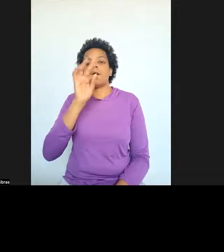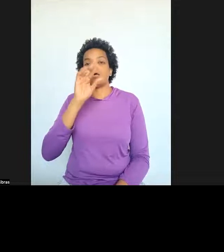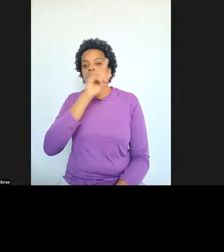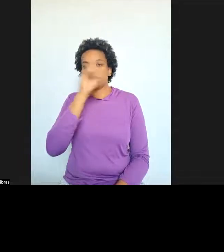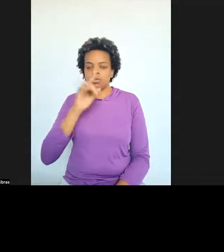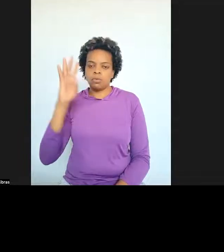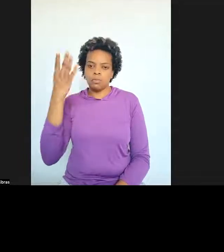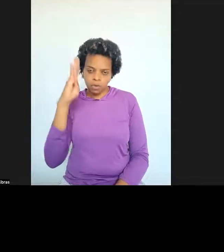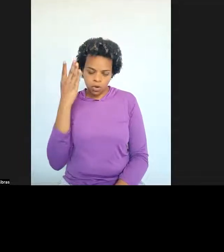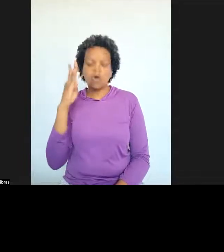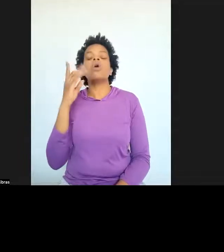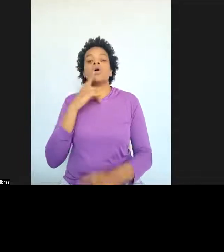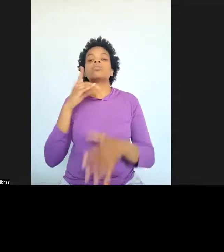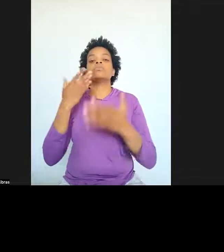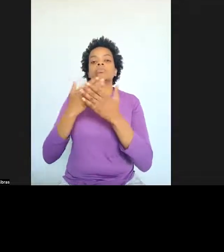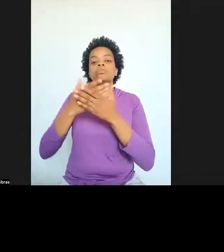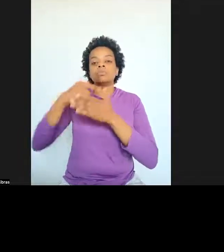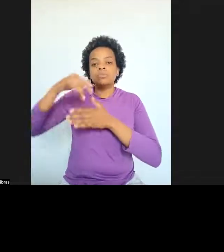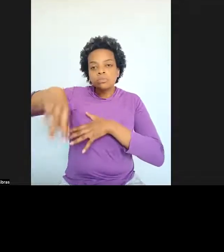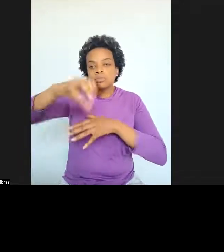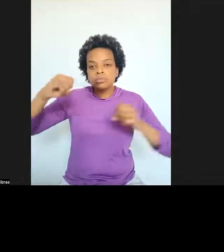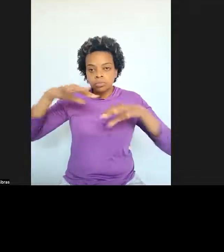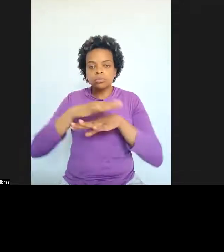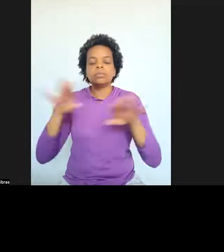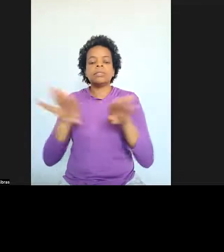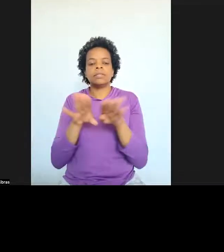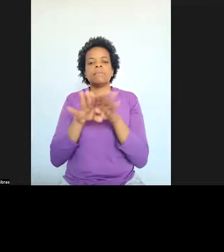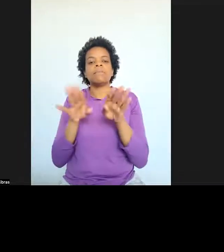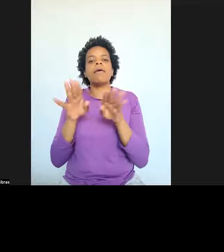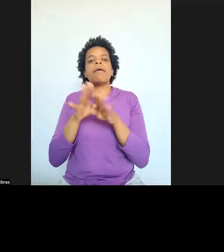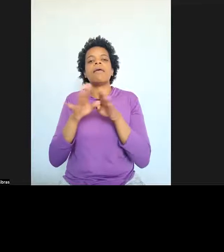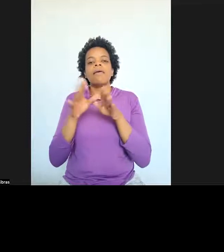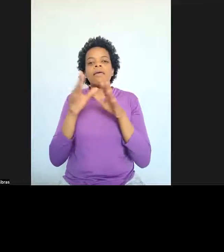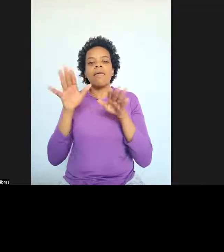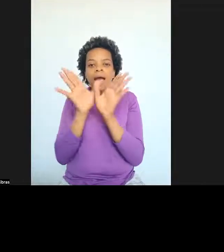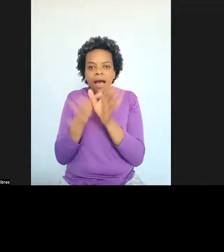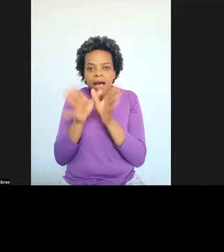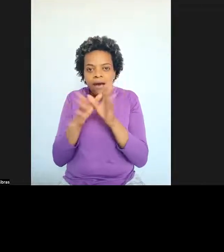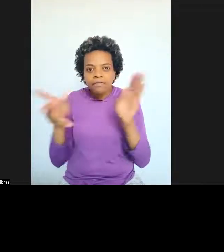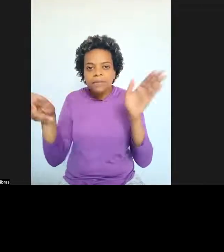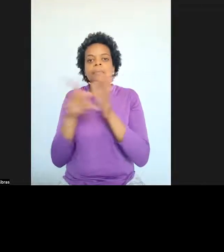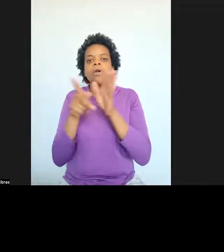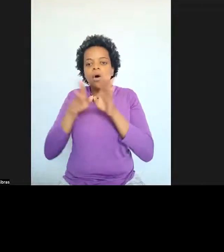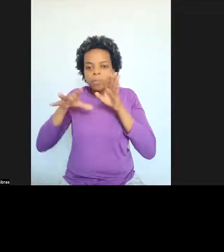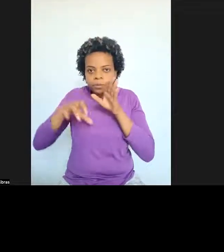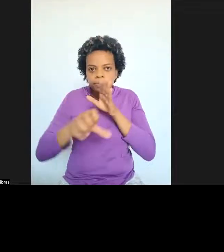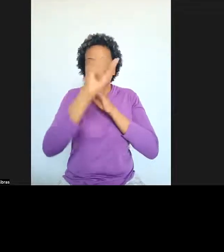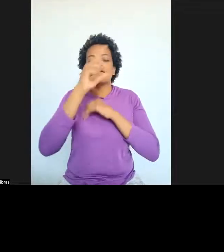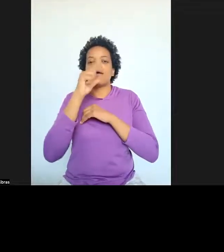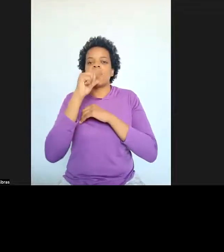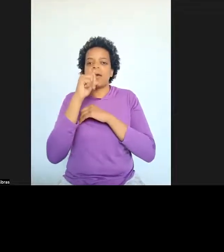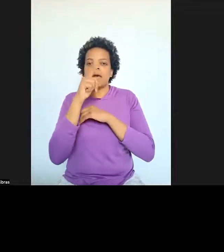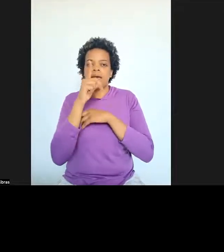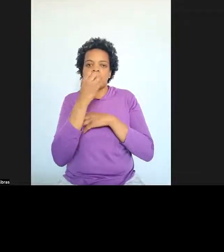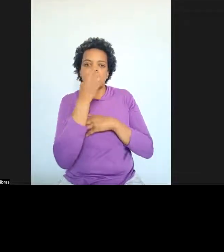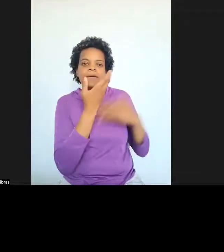of the Albatroz project. She's a biologist and holds a master's in biological oceanography and a specialist in